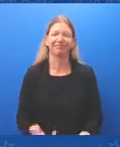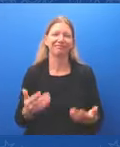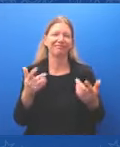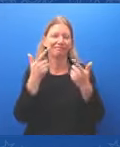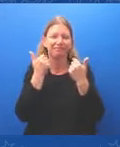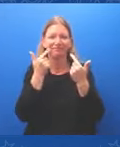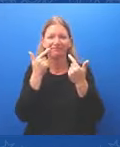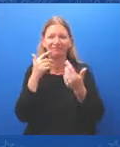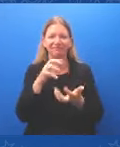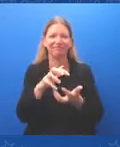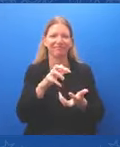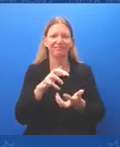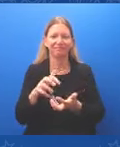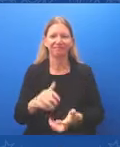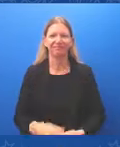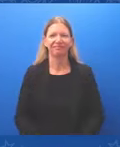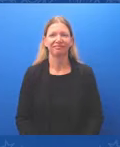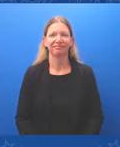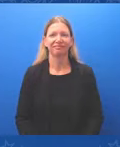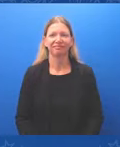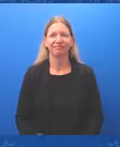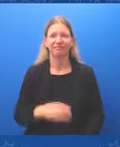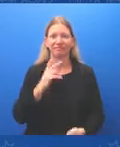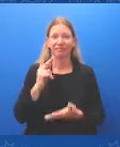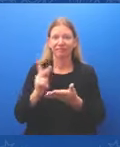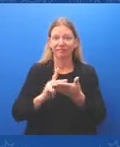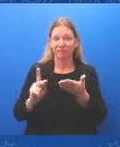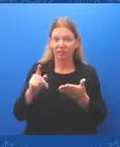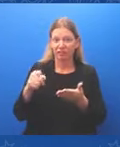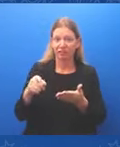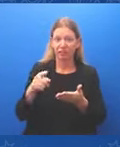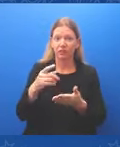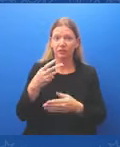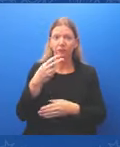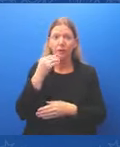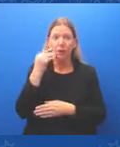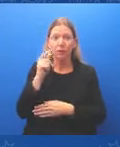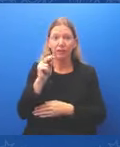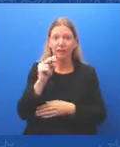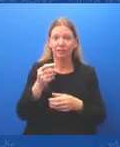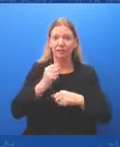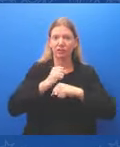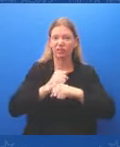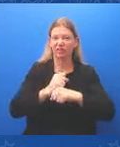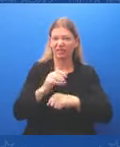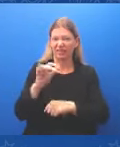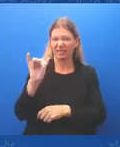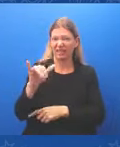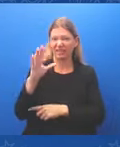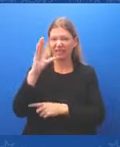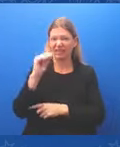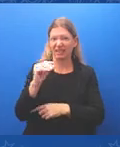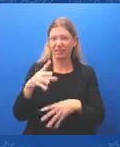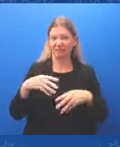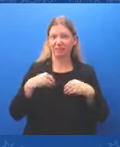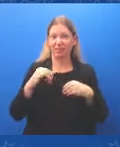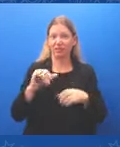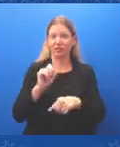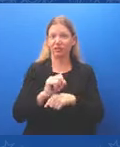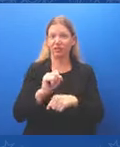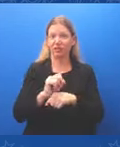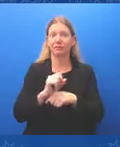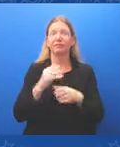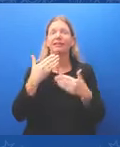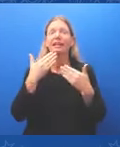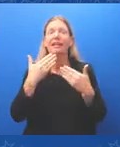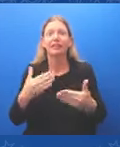Secretary of Homeland Security, a guy who took the job. Thank you for taking the job, pal.